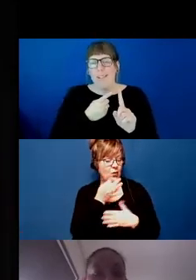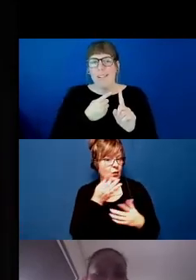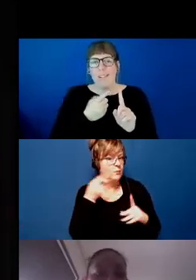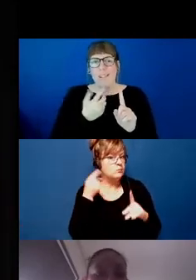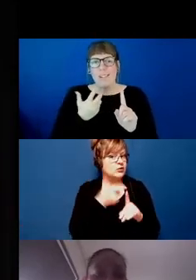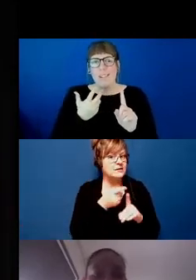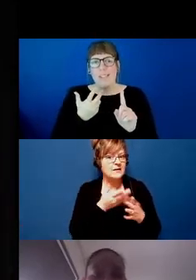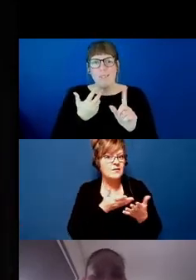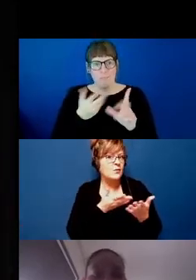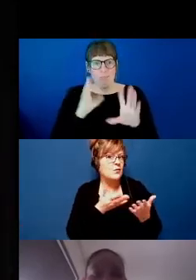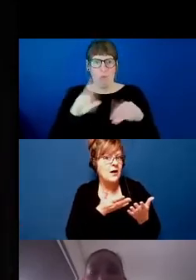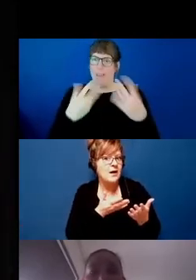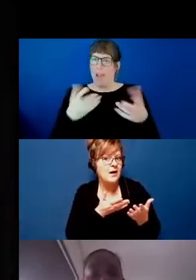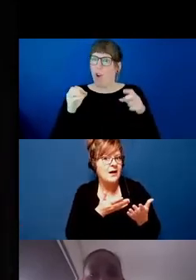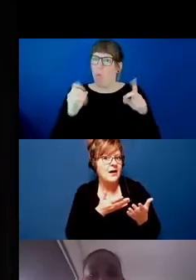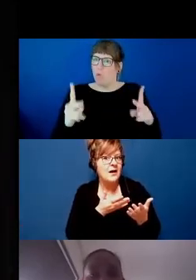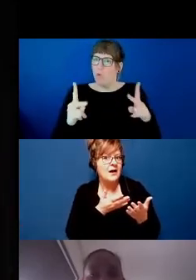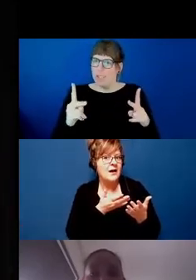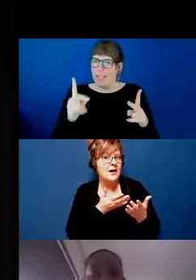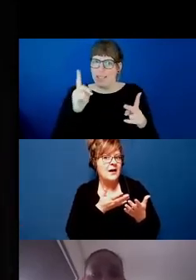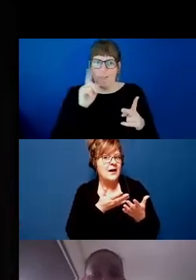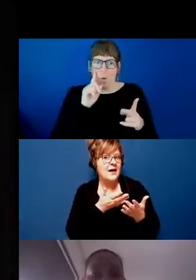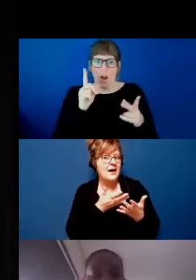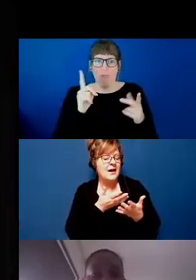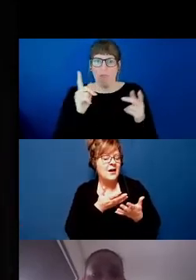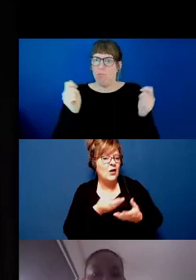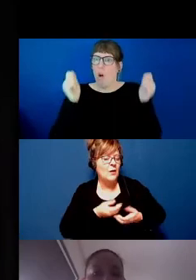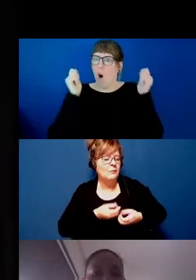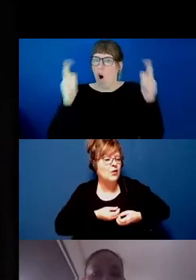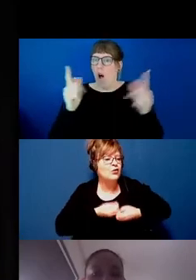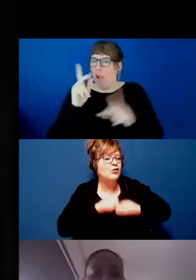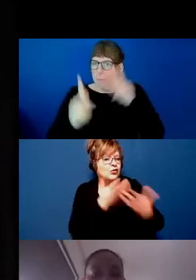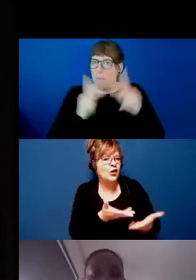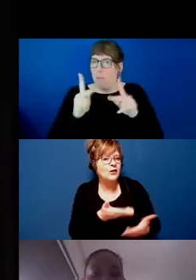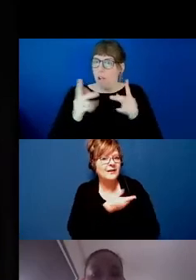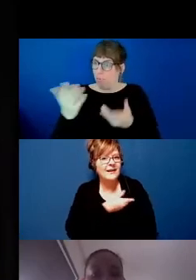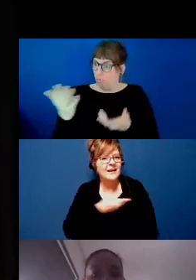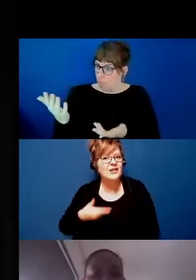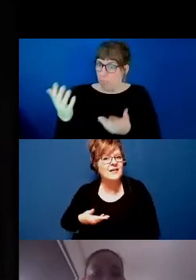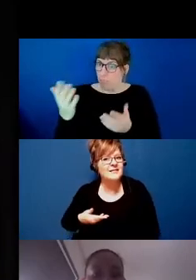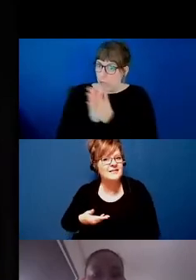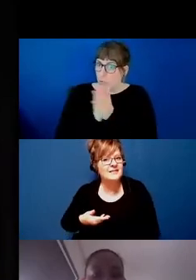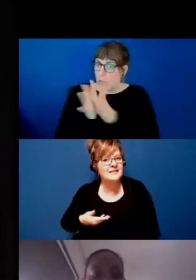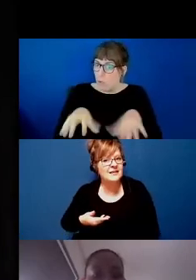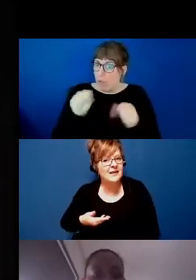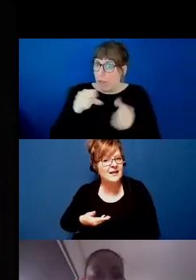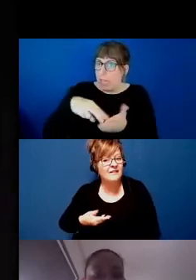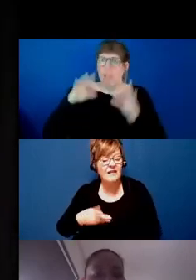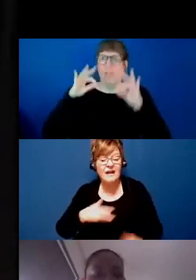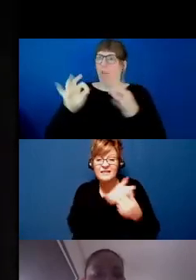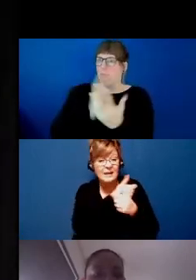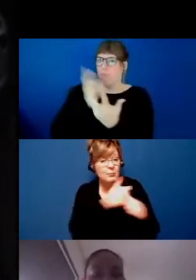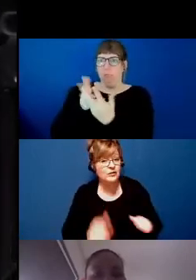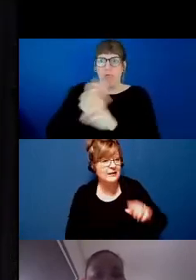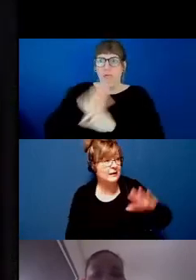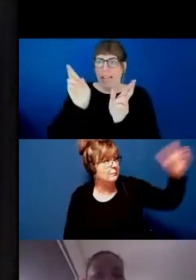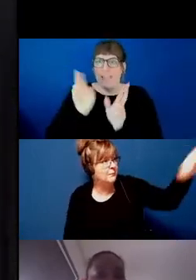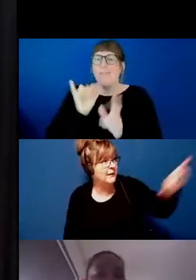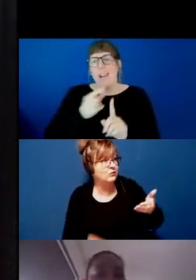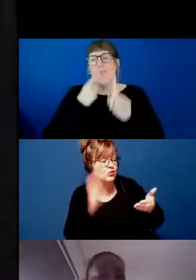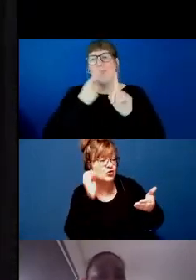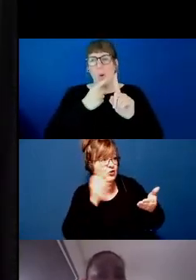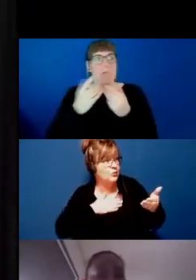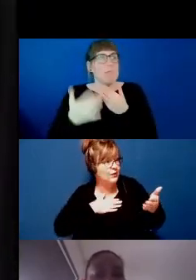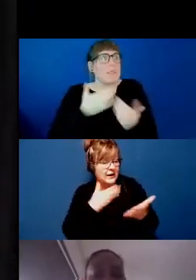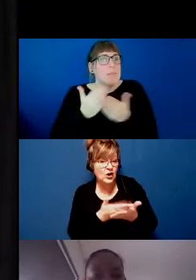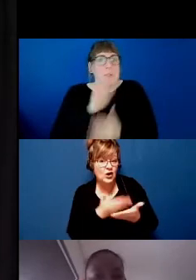provide these opportunities to anyone who walks through our doors. That's our main goal in all of this. Whoever you are